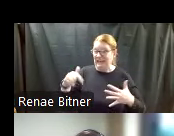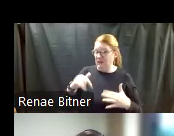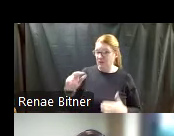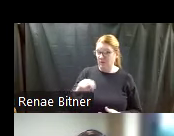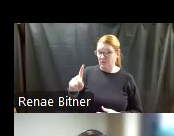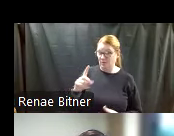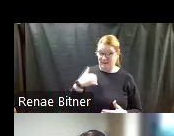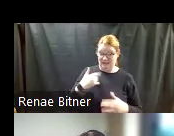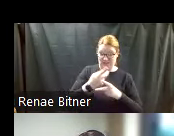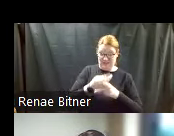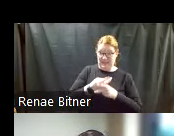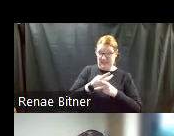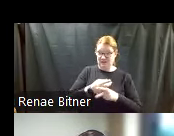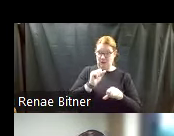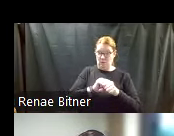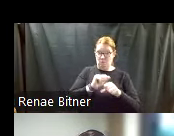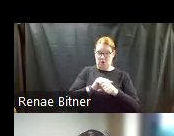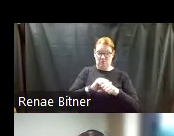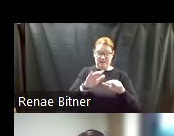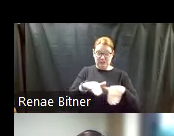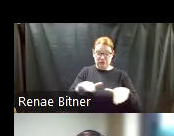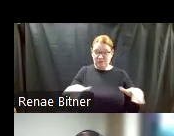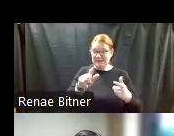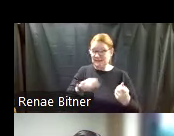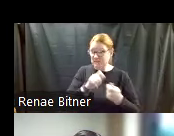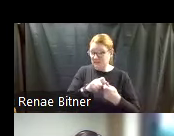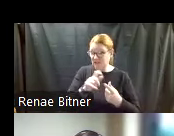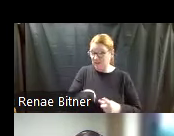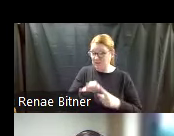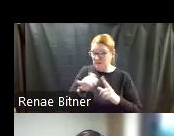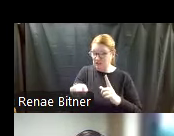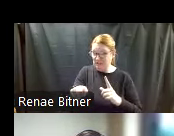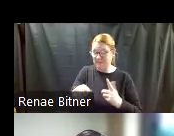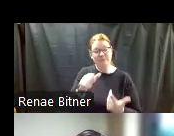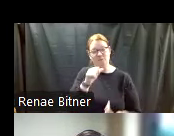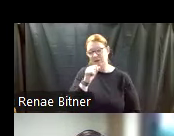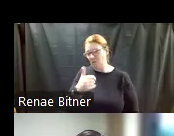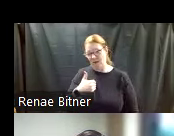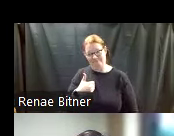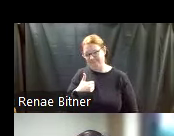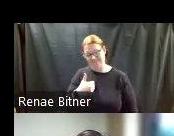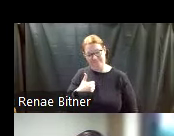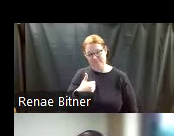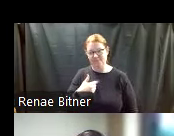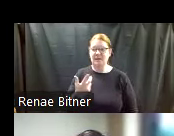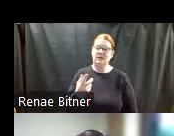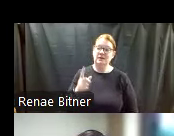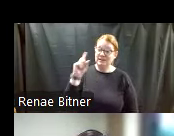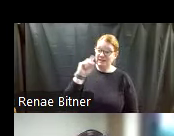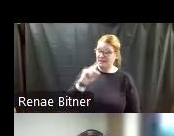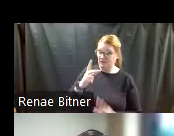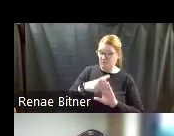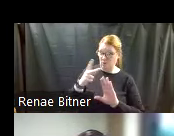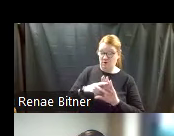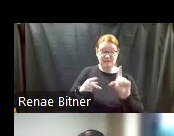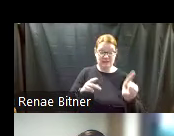Dakota that work with children specifically with special needs. The deaf program is in Devils Lake. They do